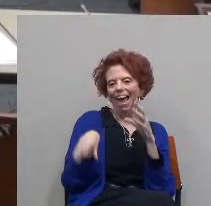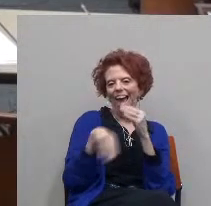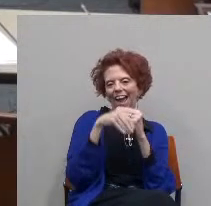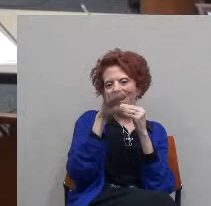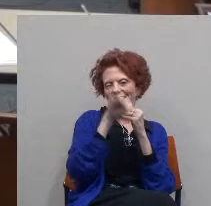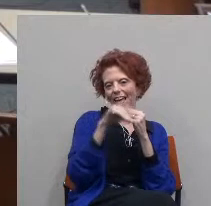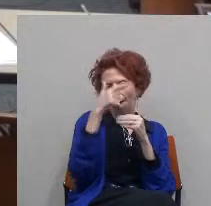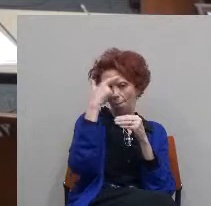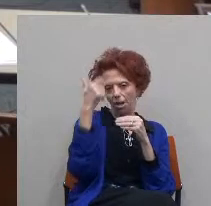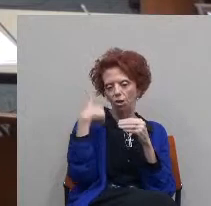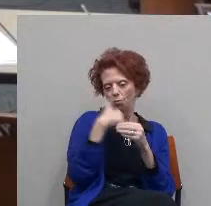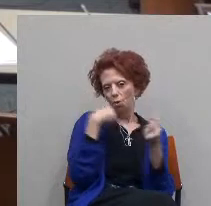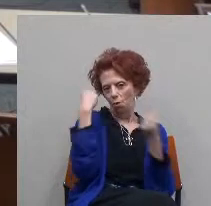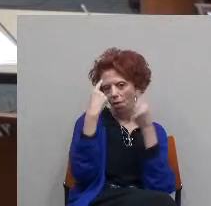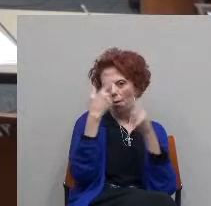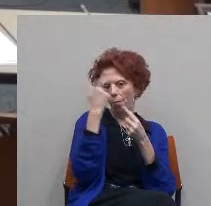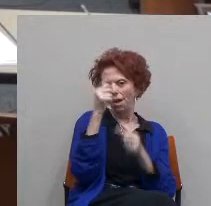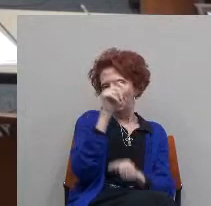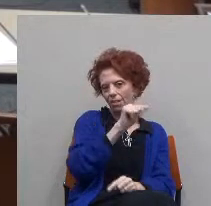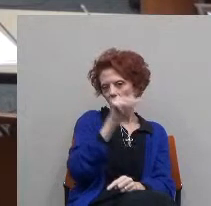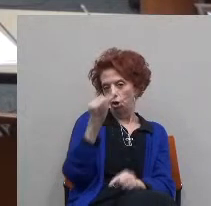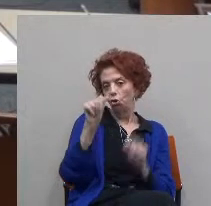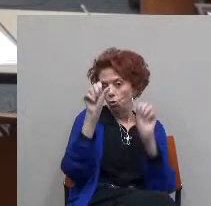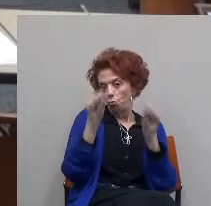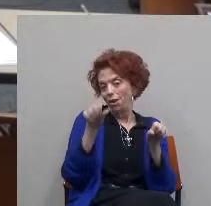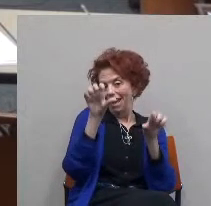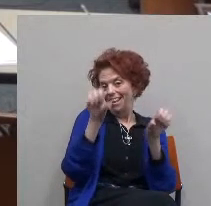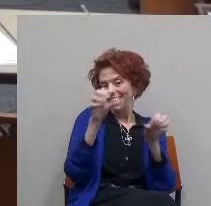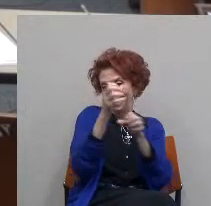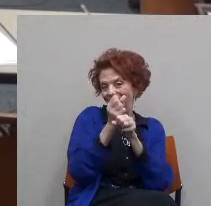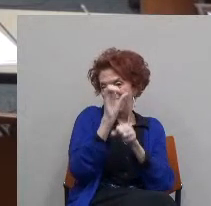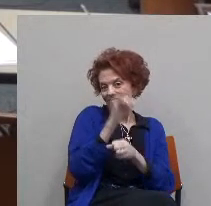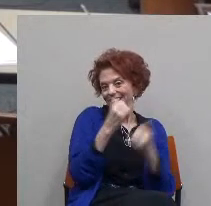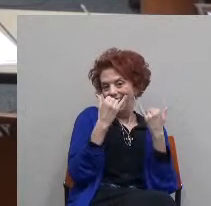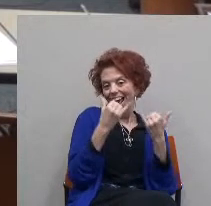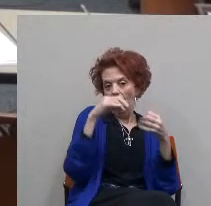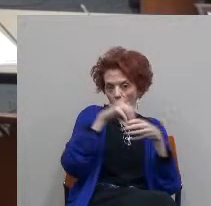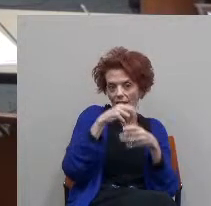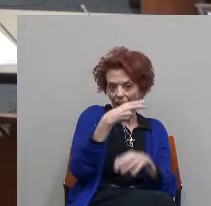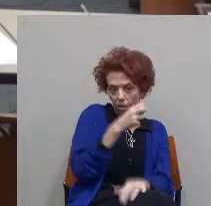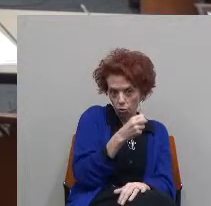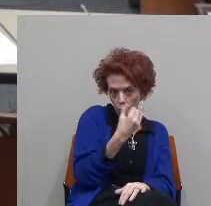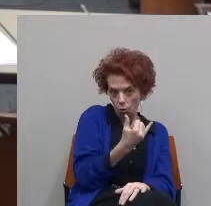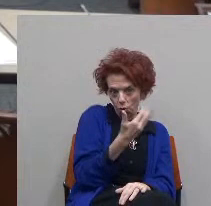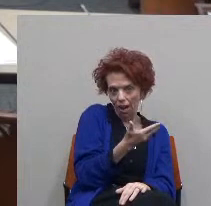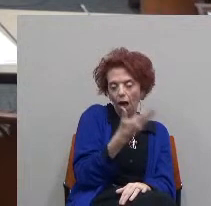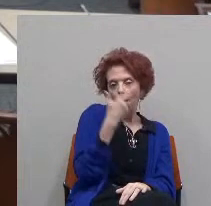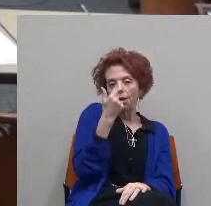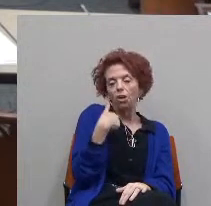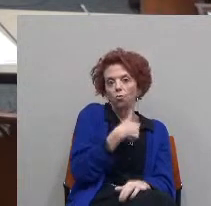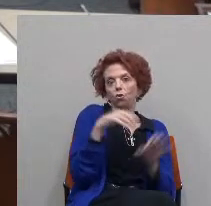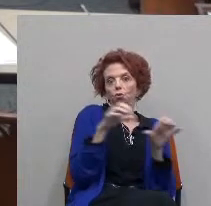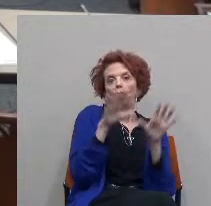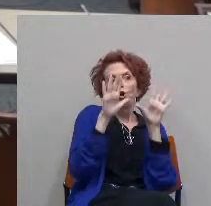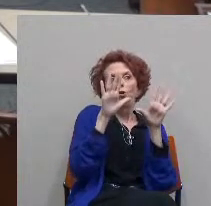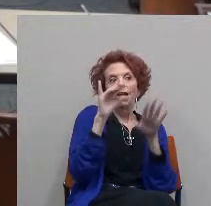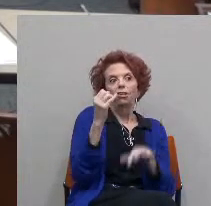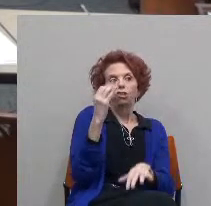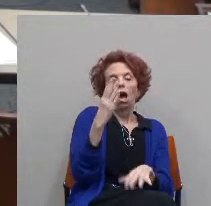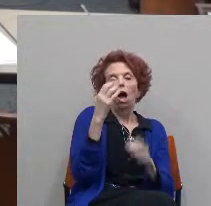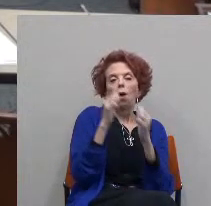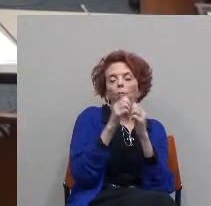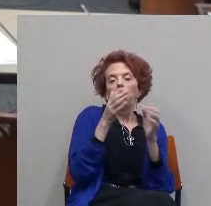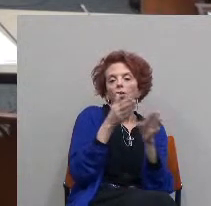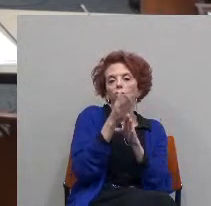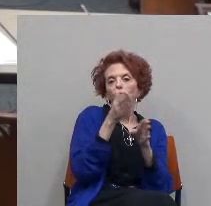thinking through, because associate's degree, you can essentially get those now in high school, because we're doing such a great job with our career and tech